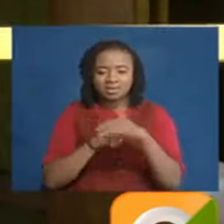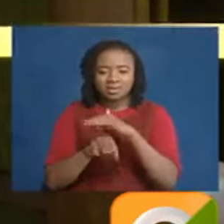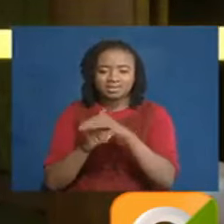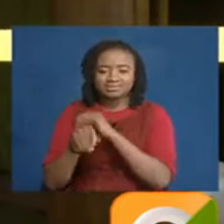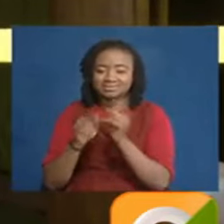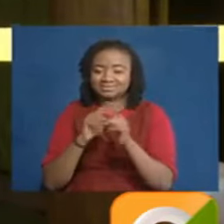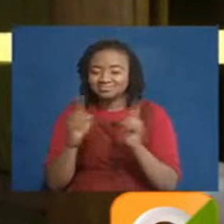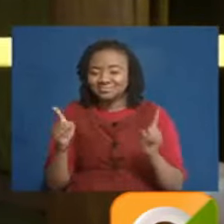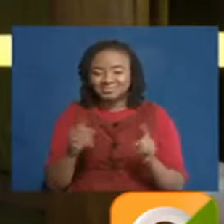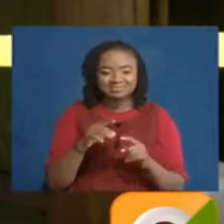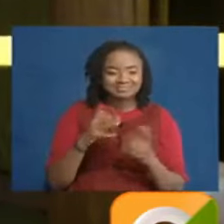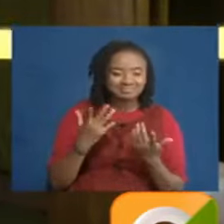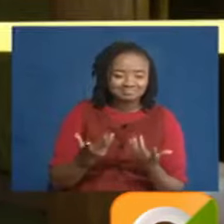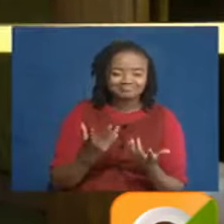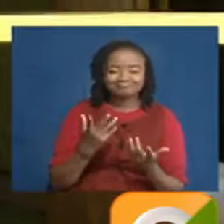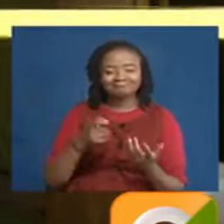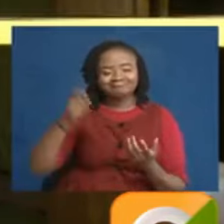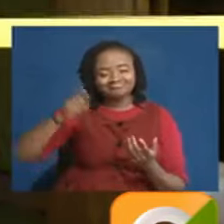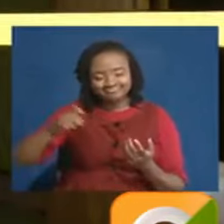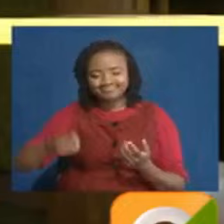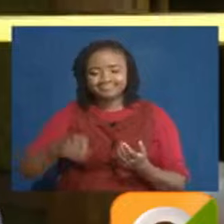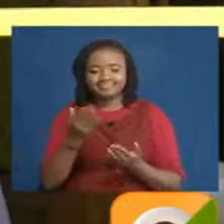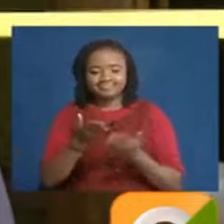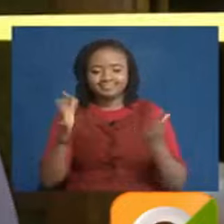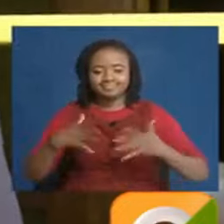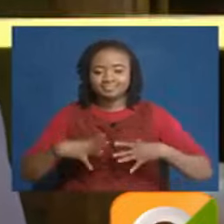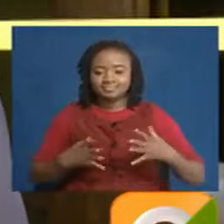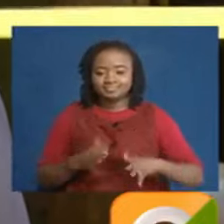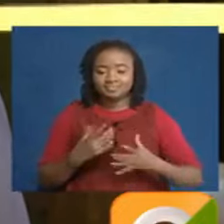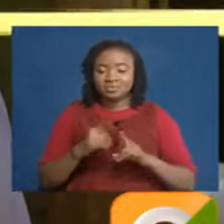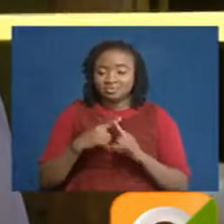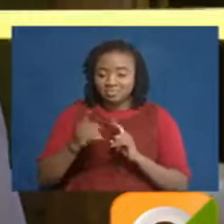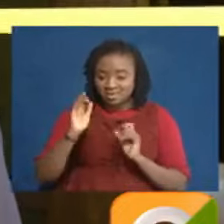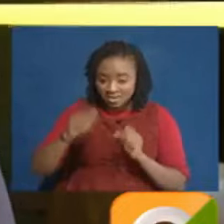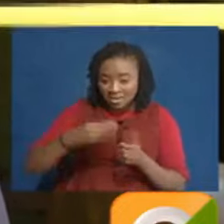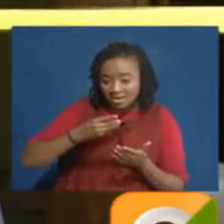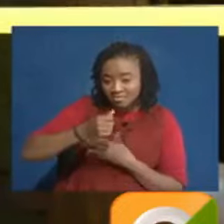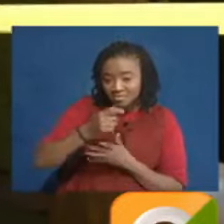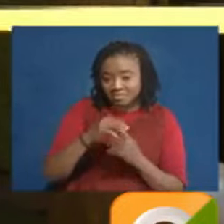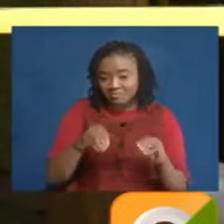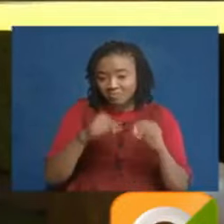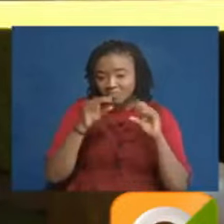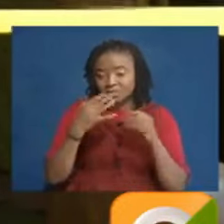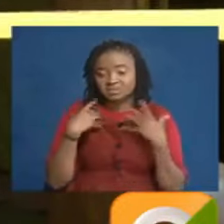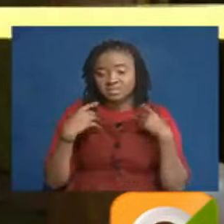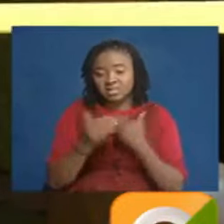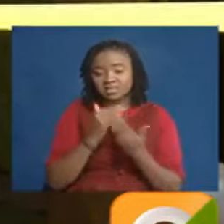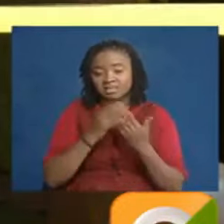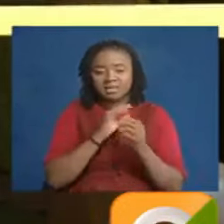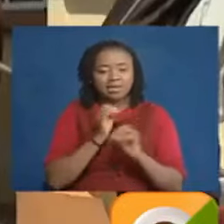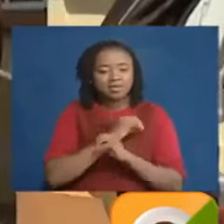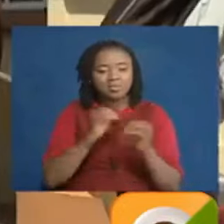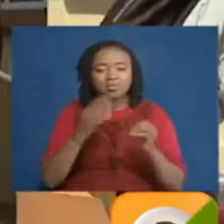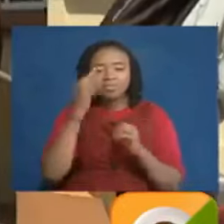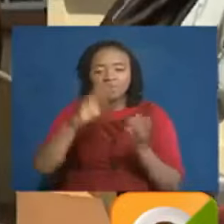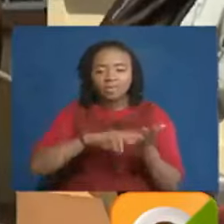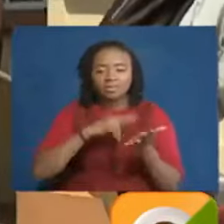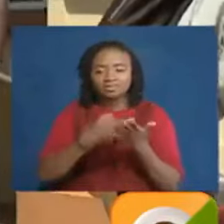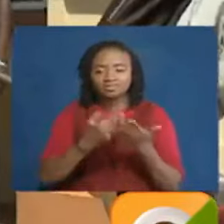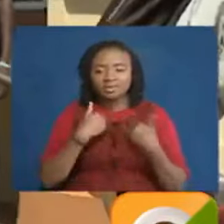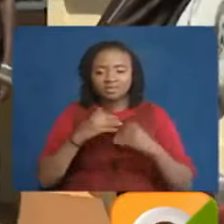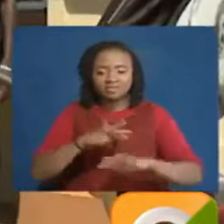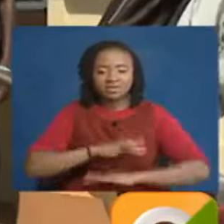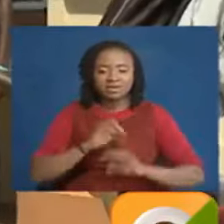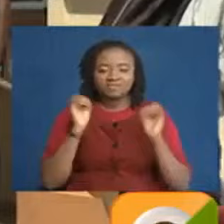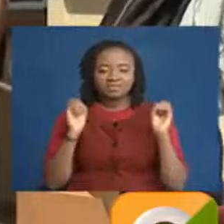access to quality healthcare is often a luxury that many cannot afford because of the scarcity of resources. We have a number of